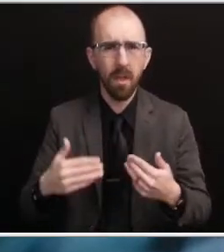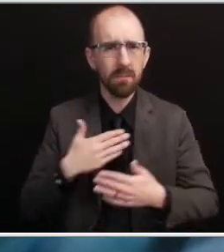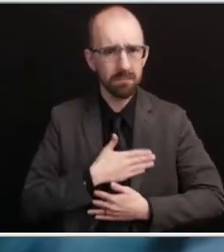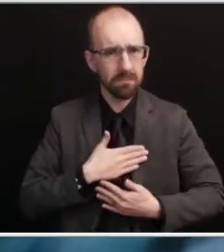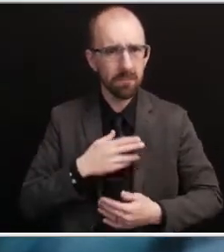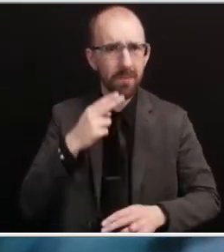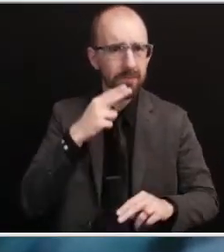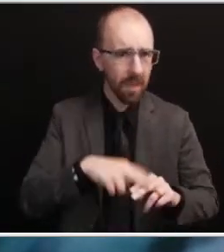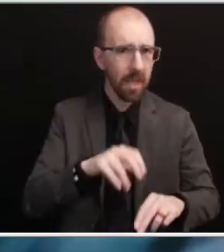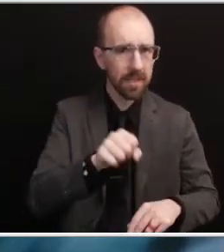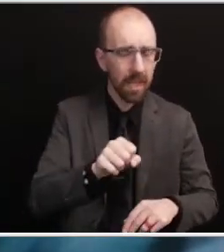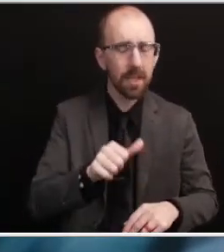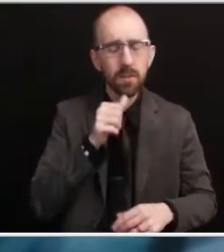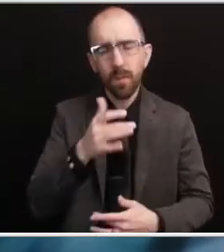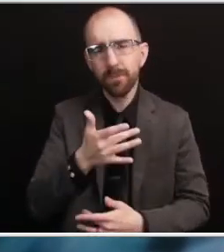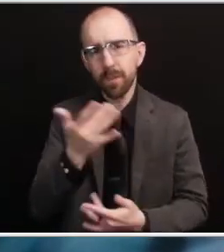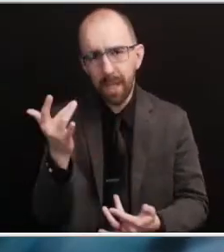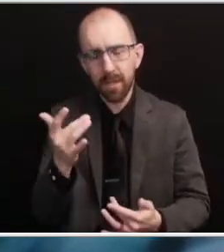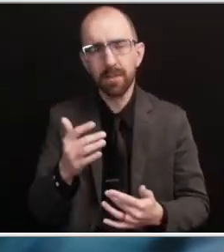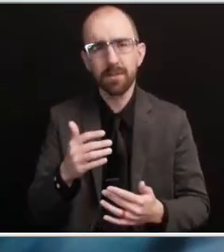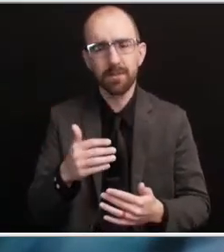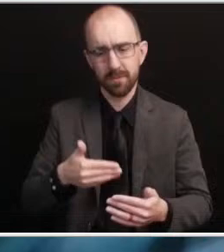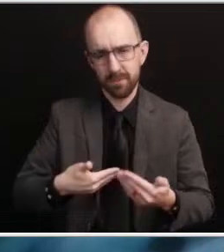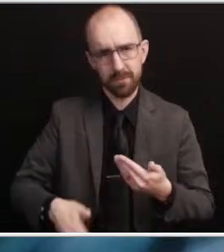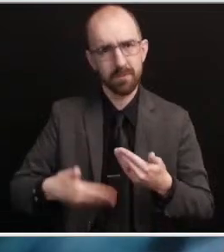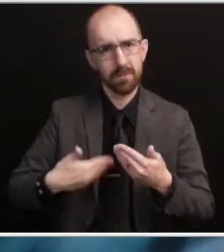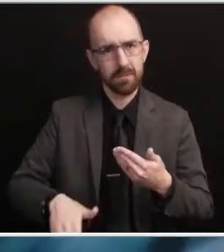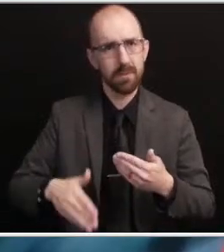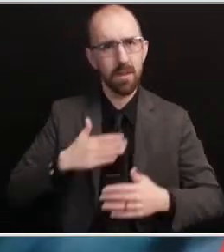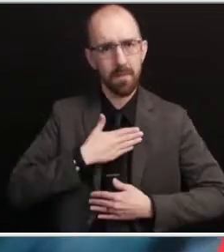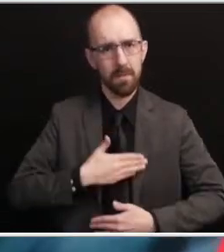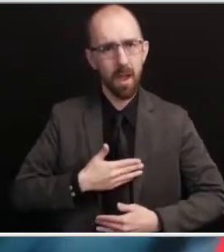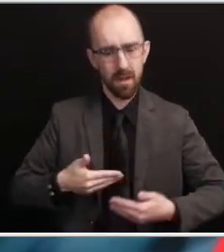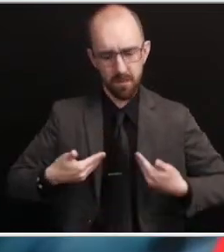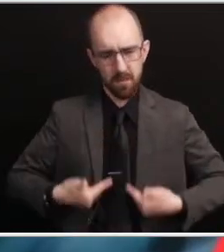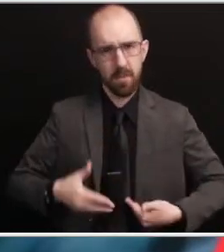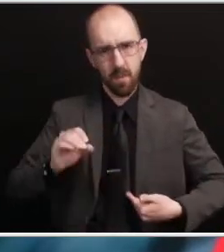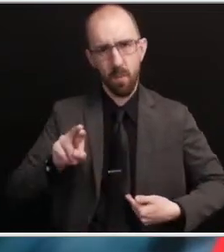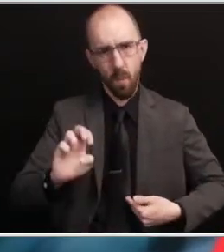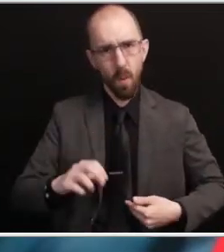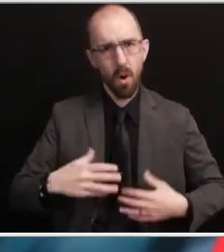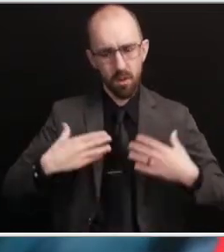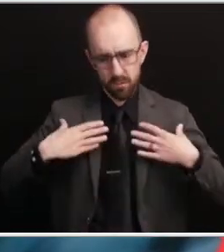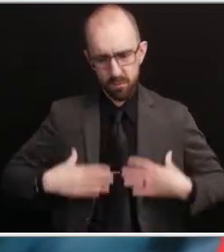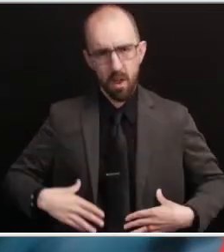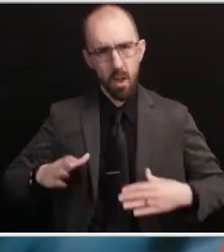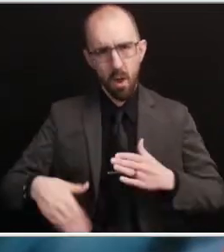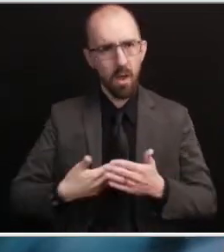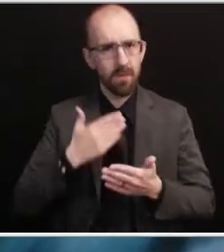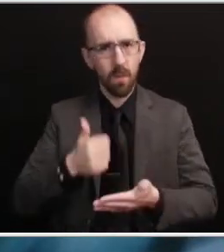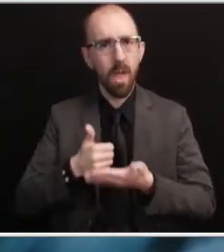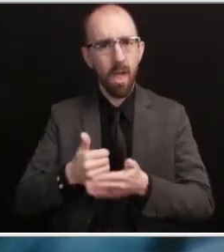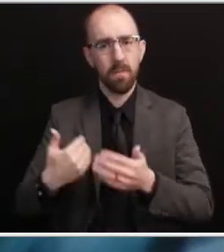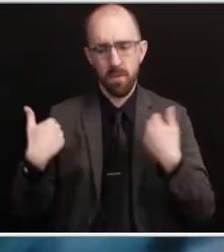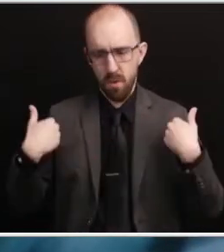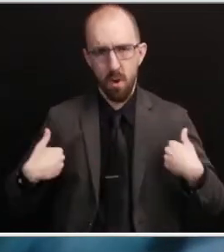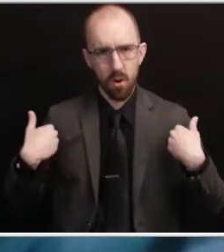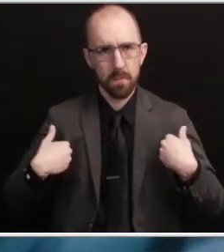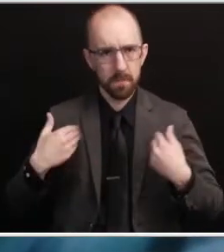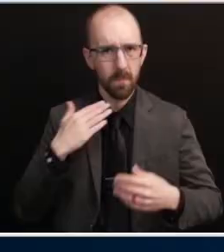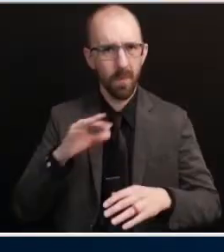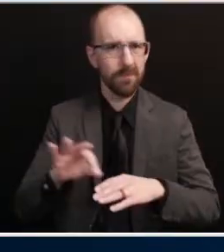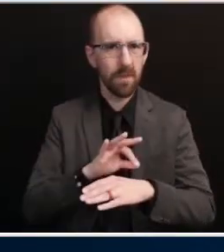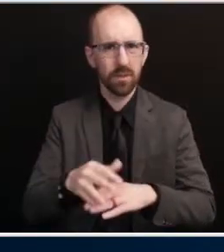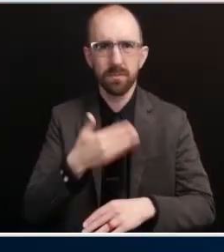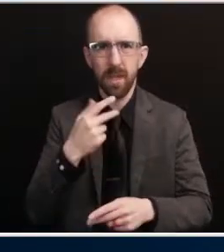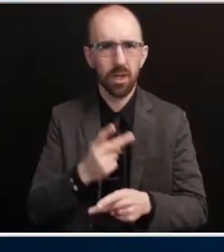also let's not forget the lower half of the body, the core and the trunk, because all those things will help your arm function better and keep you healthy.